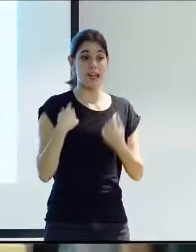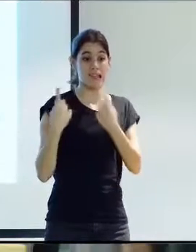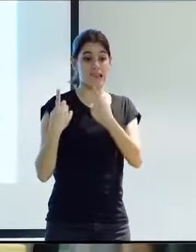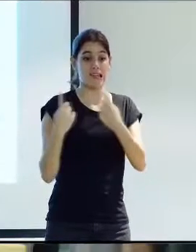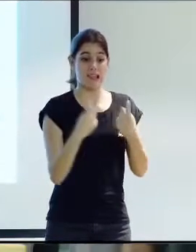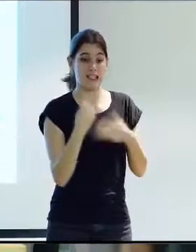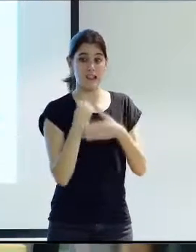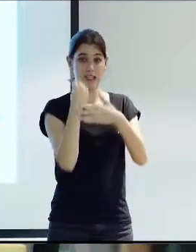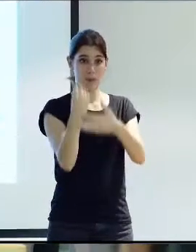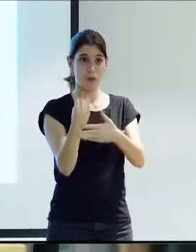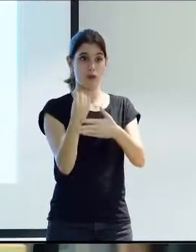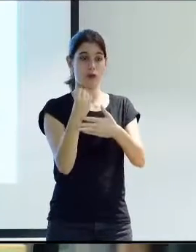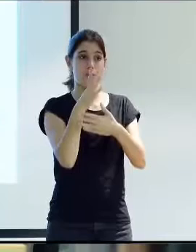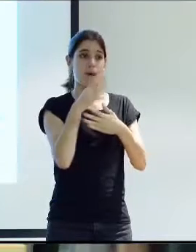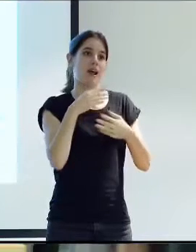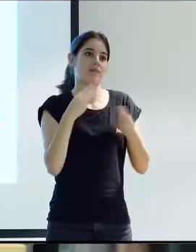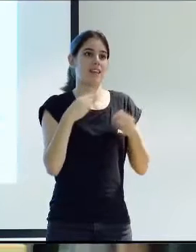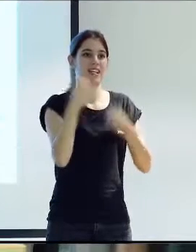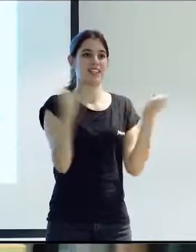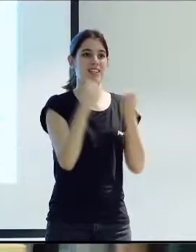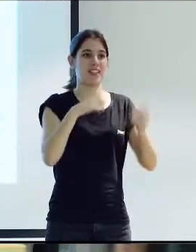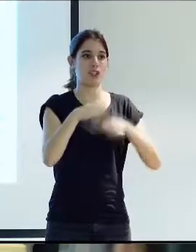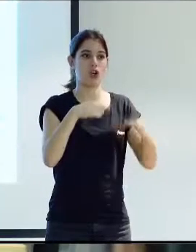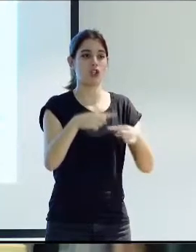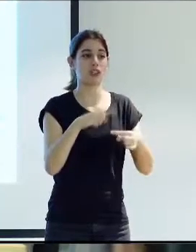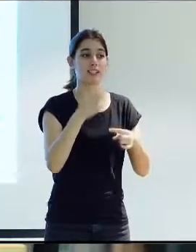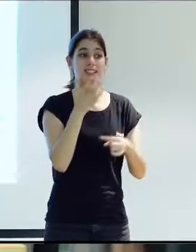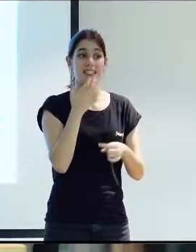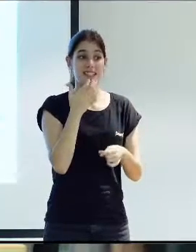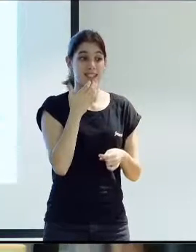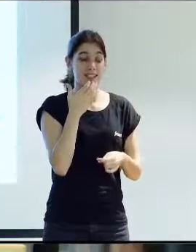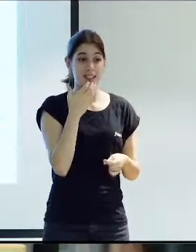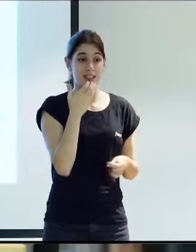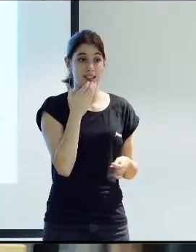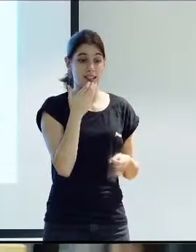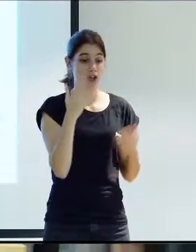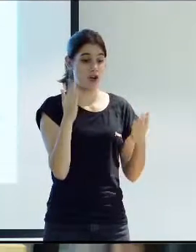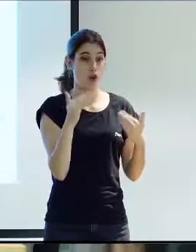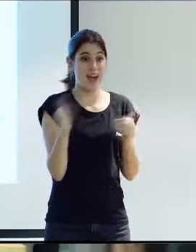diversity and who require support for their daily lives, and if we